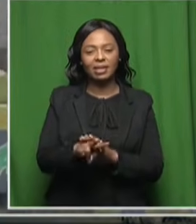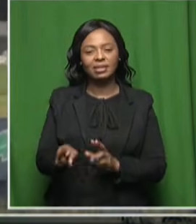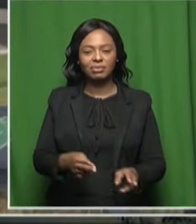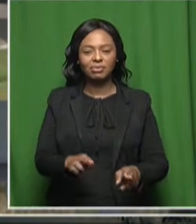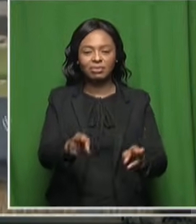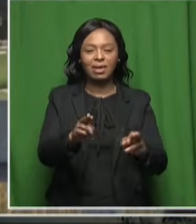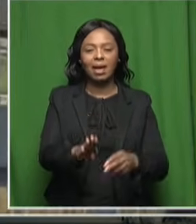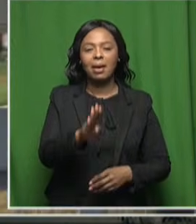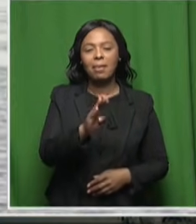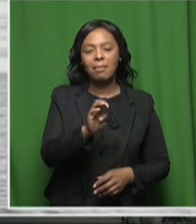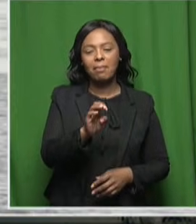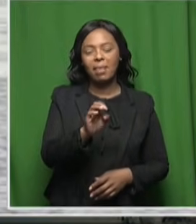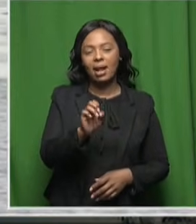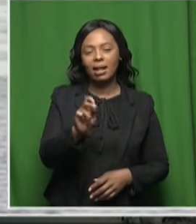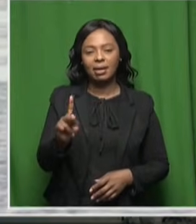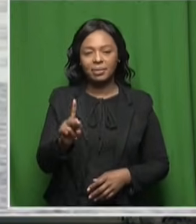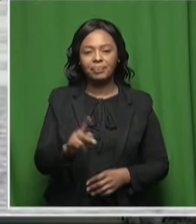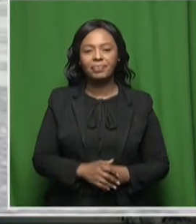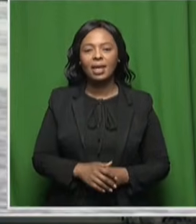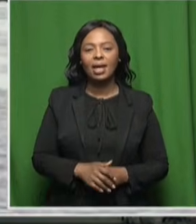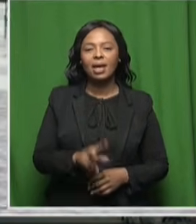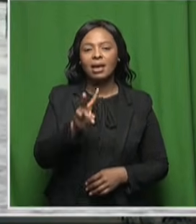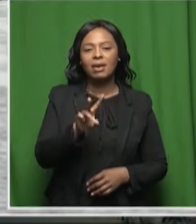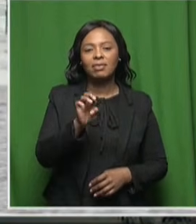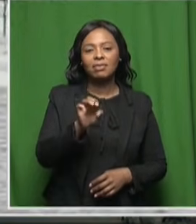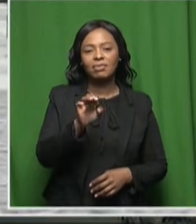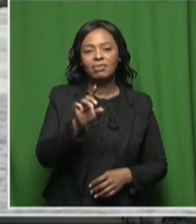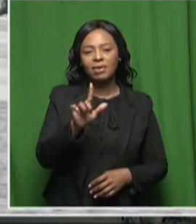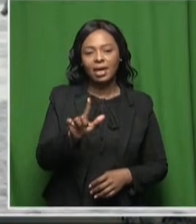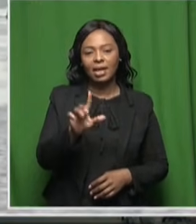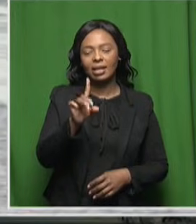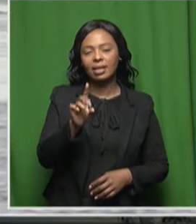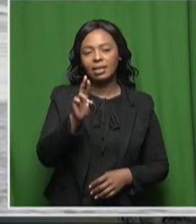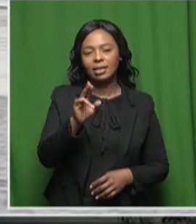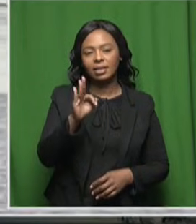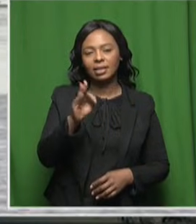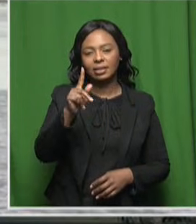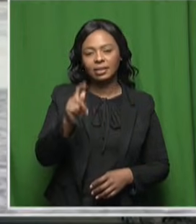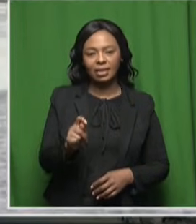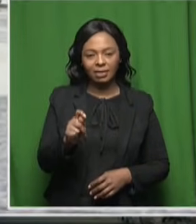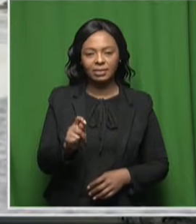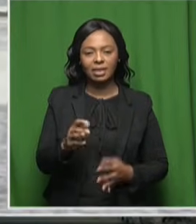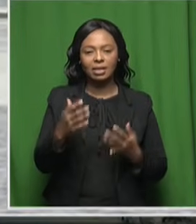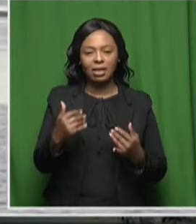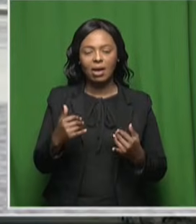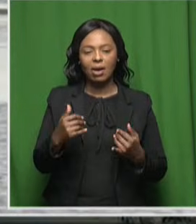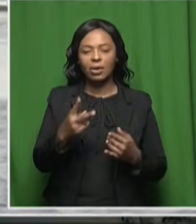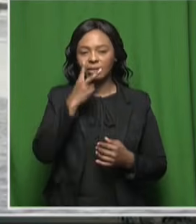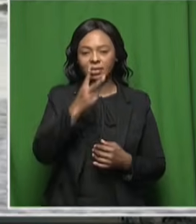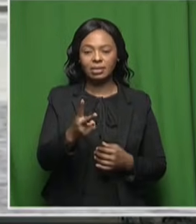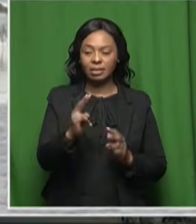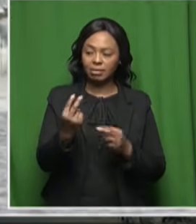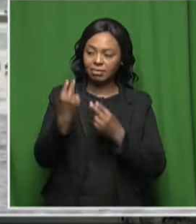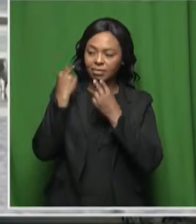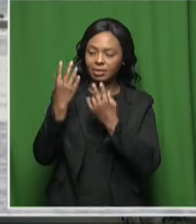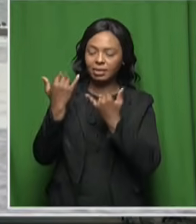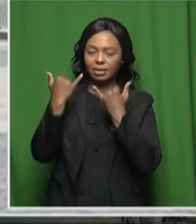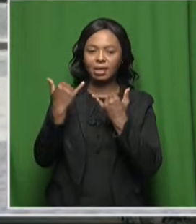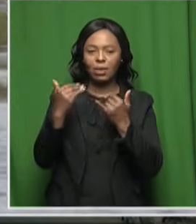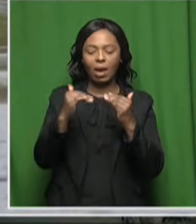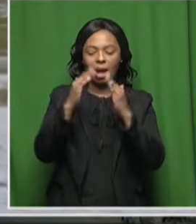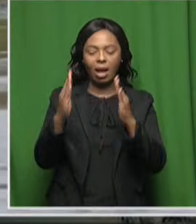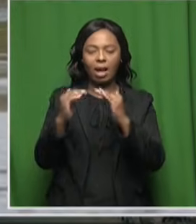River. Behind me is what is known as Bokkom. So what you'll see is an array of little